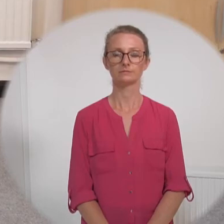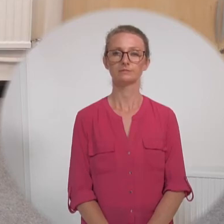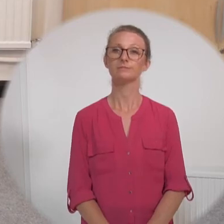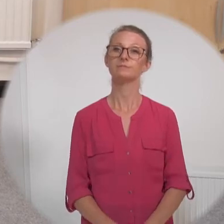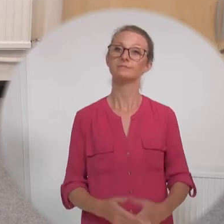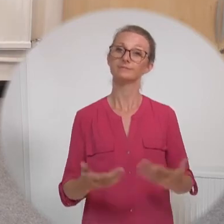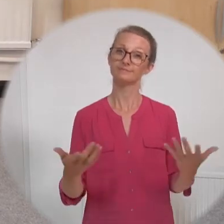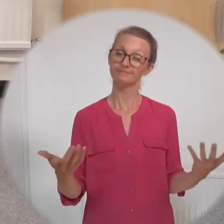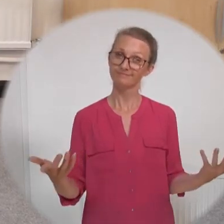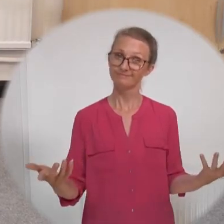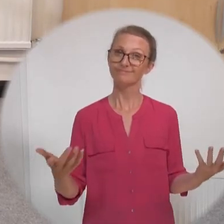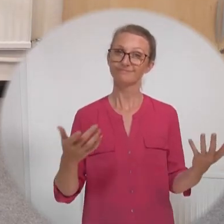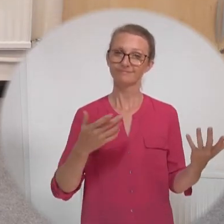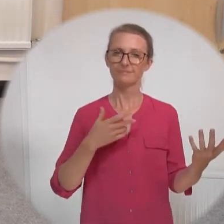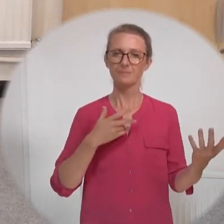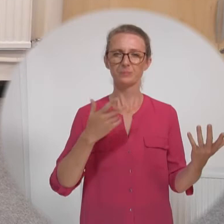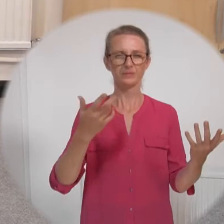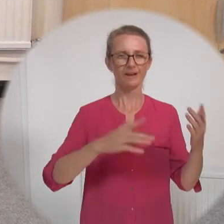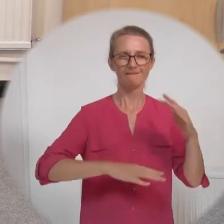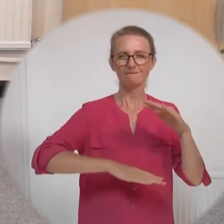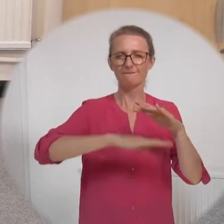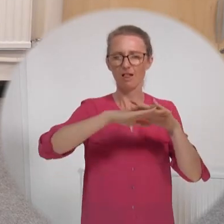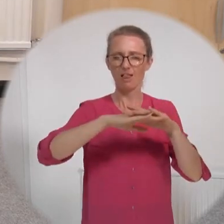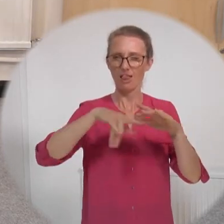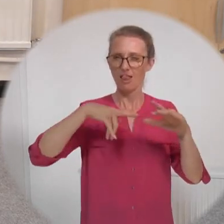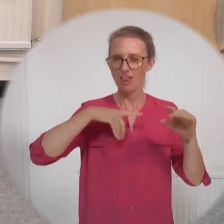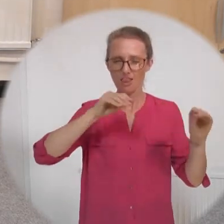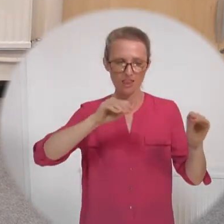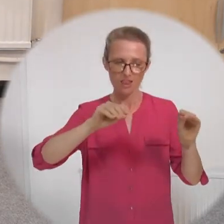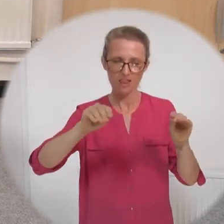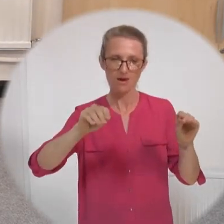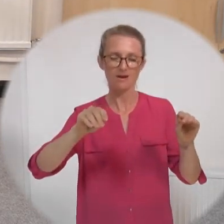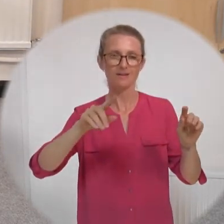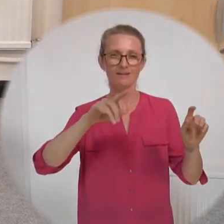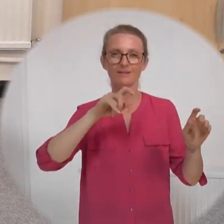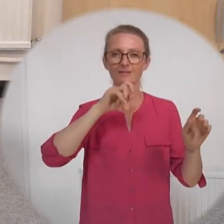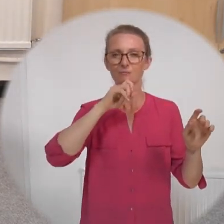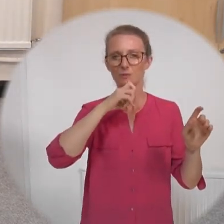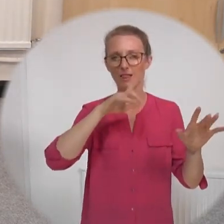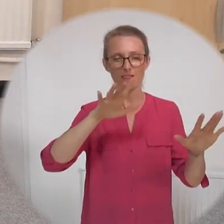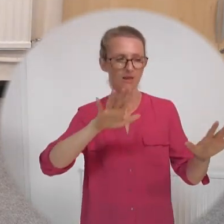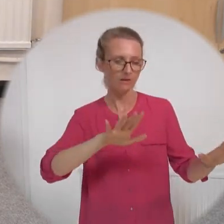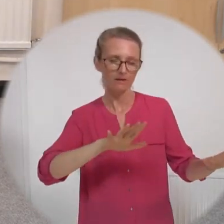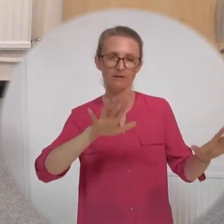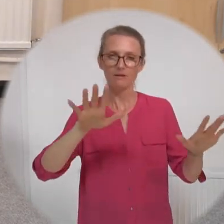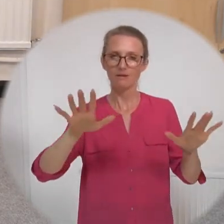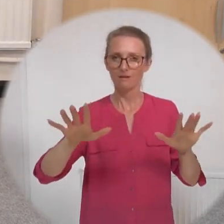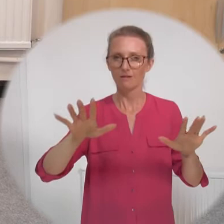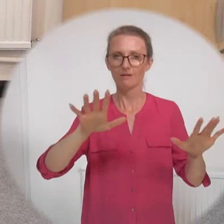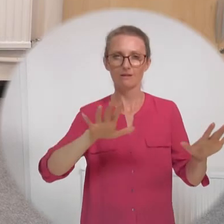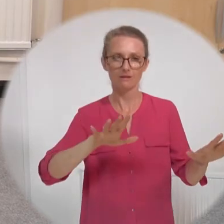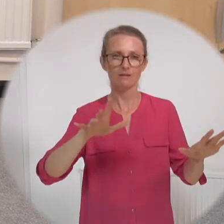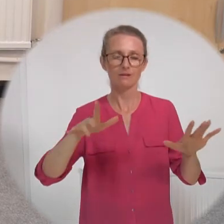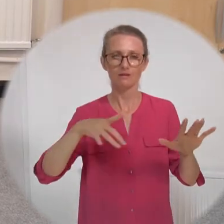So obviously if this was a full lesson, I'd be able to, would spend a bit of time looking at it in bits. But